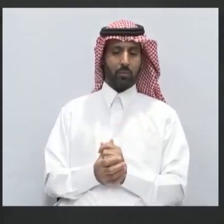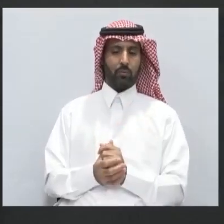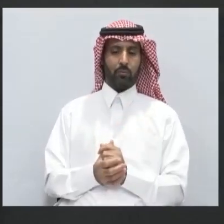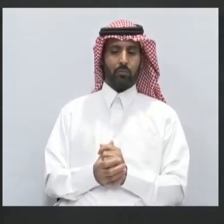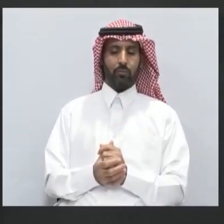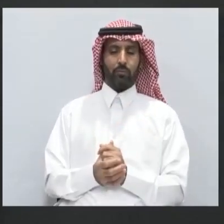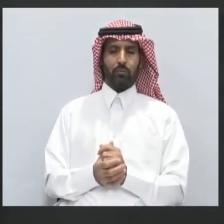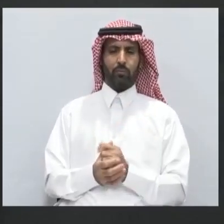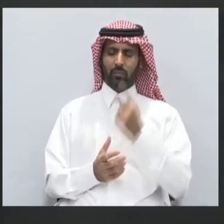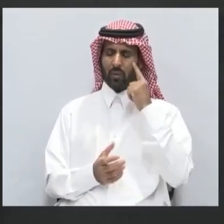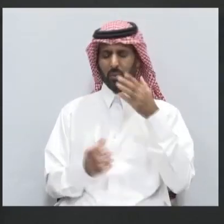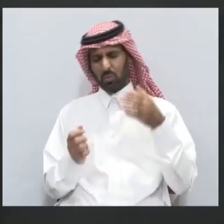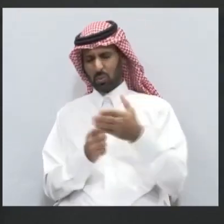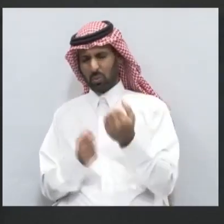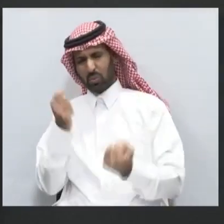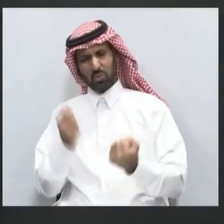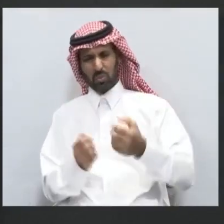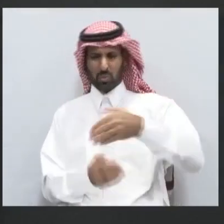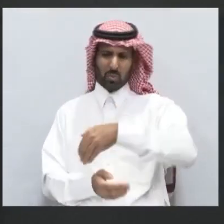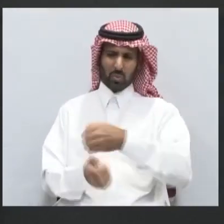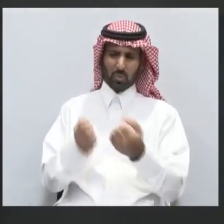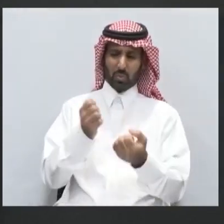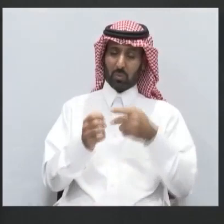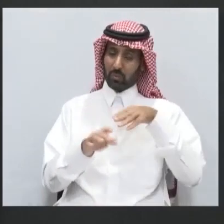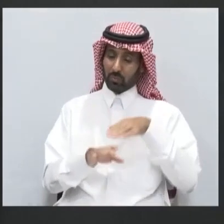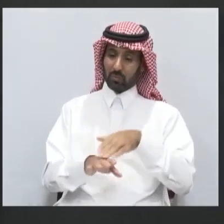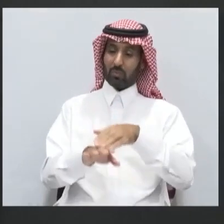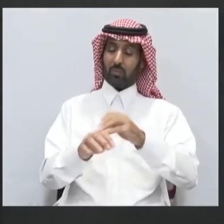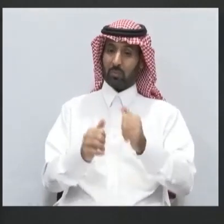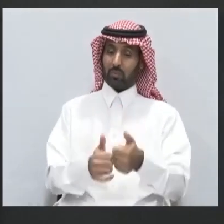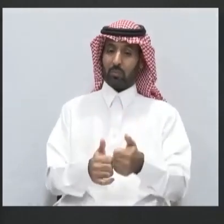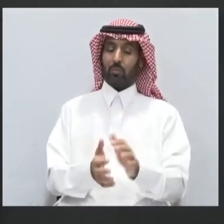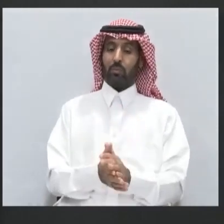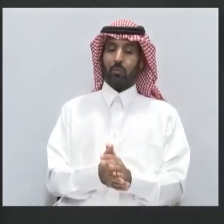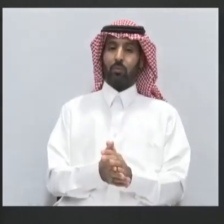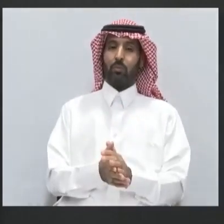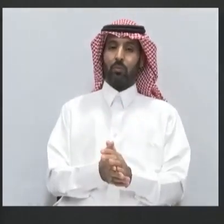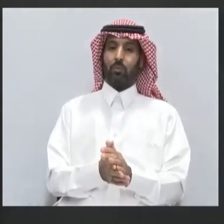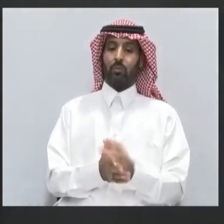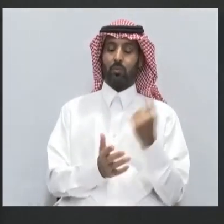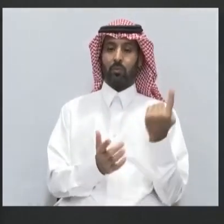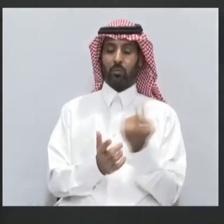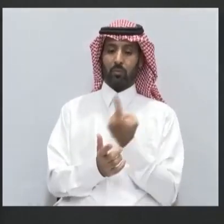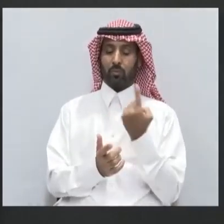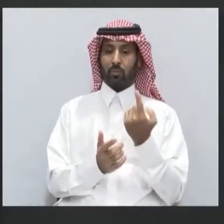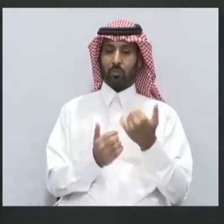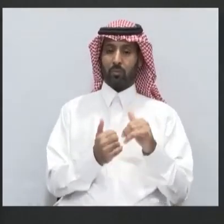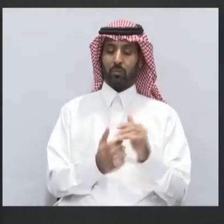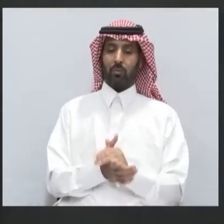Yes, reckless driving. Reckless driving. It's a misdemeanor. Misdemeanor, it's like a small